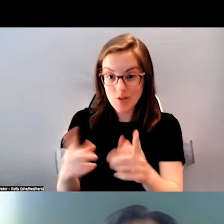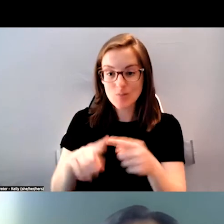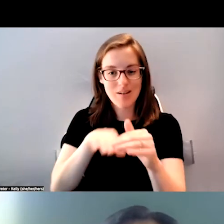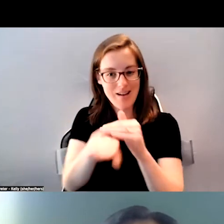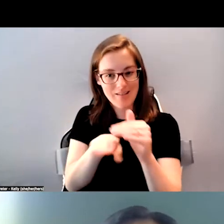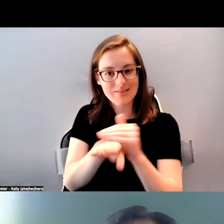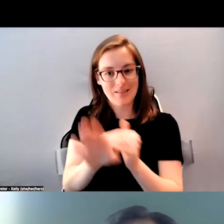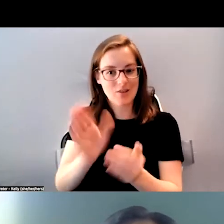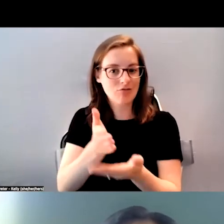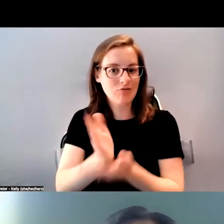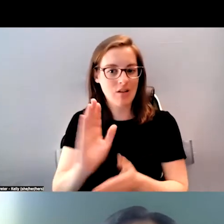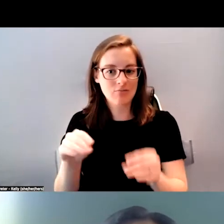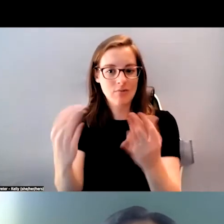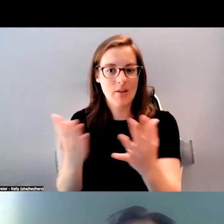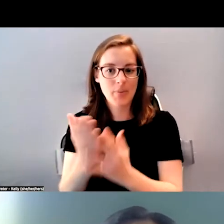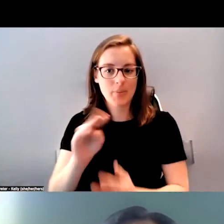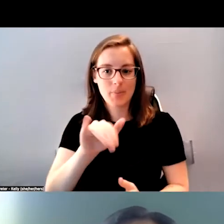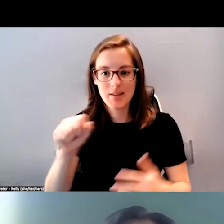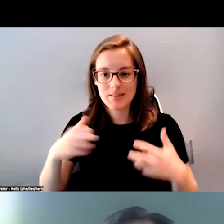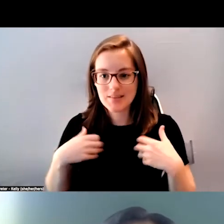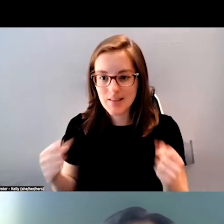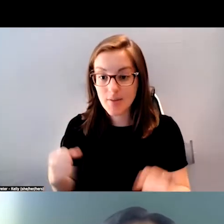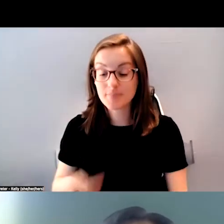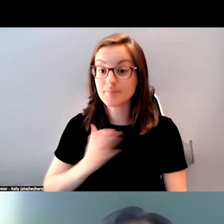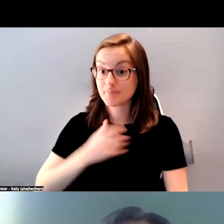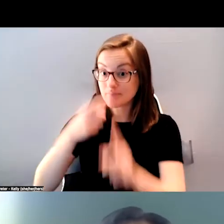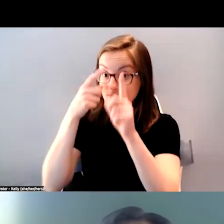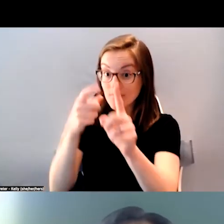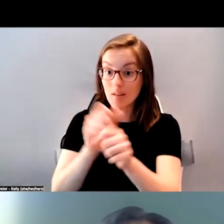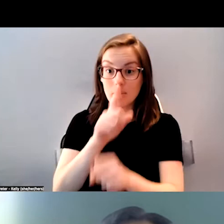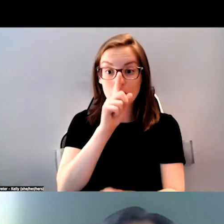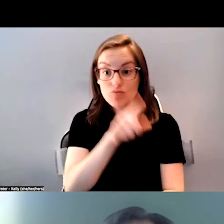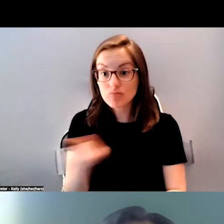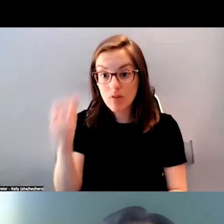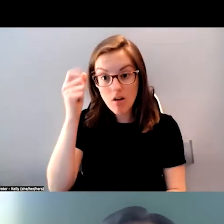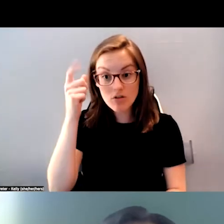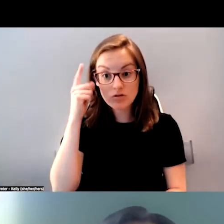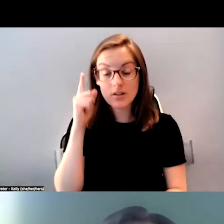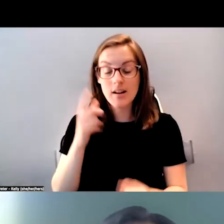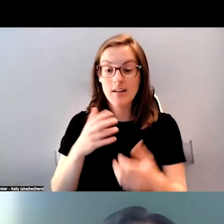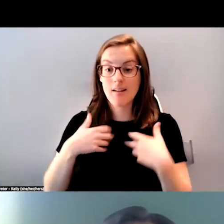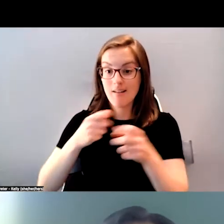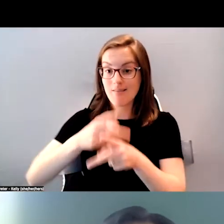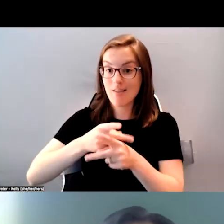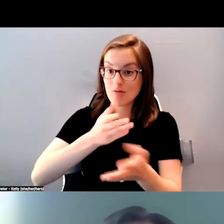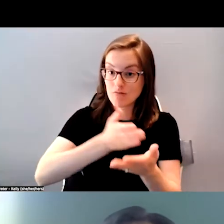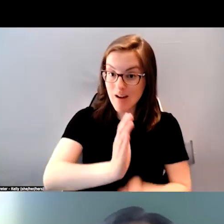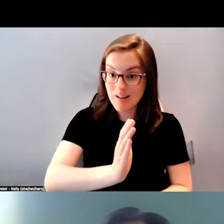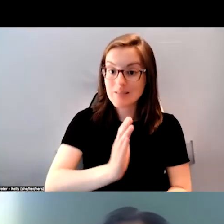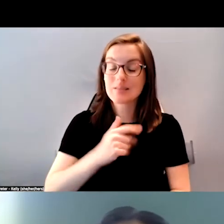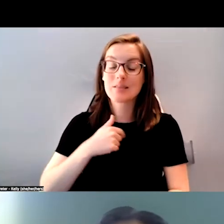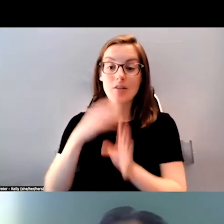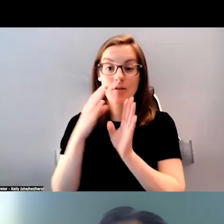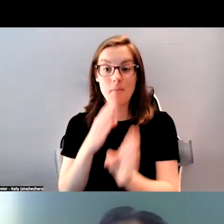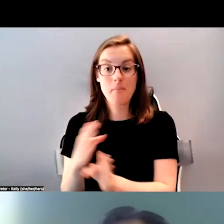our mission is to ensure that Mass Health members understand their healthcare rights and their health plan benefits so they can get the care